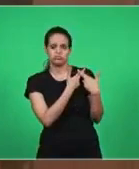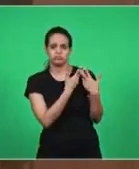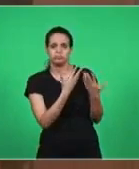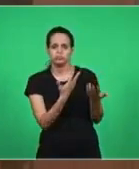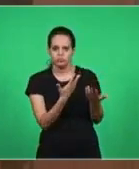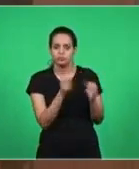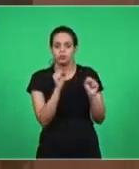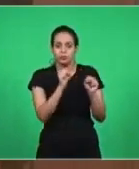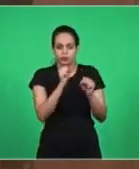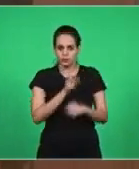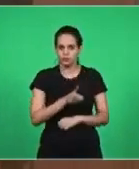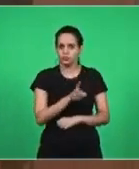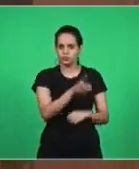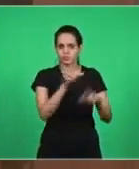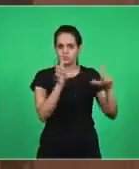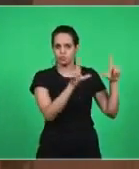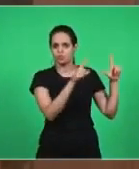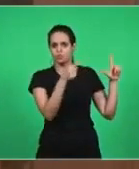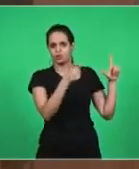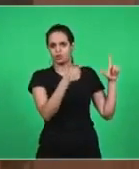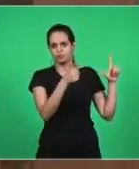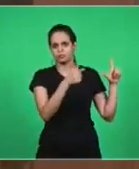castigate.